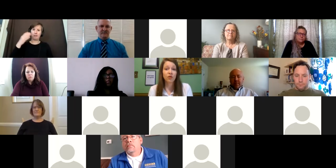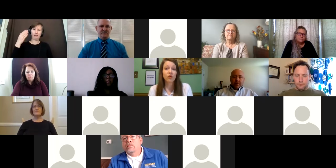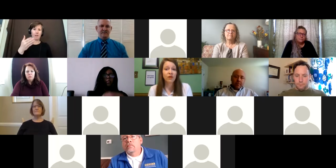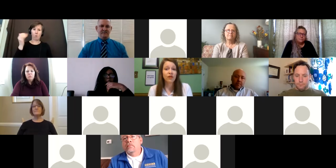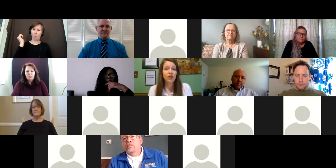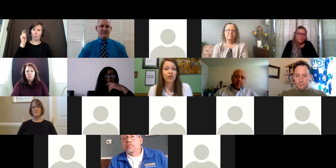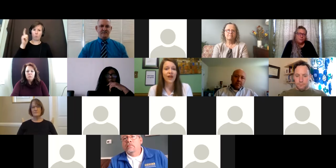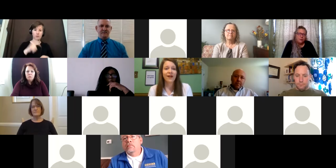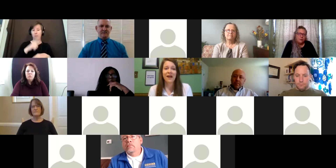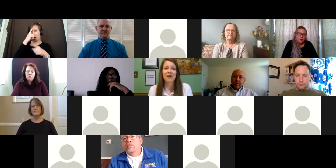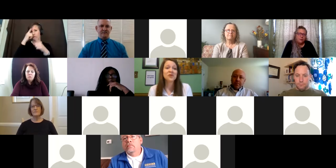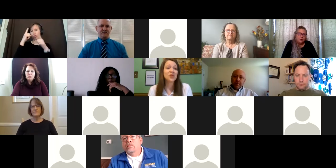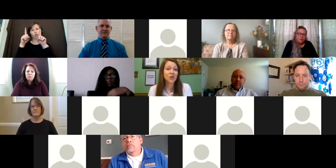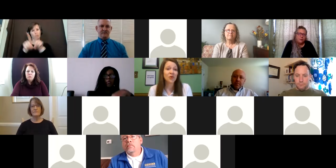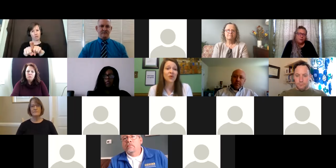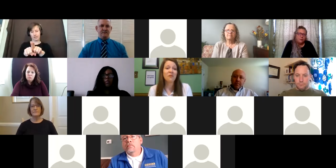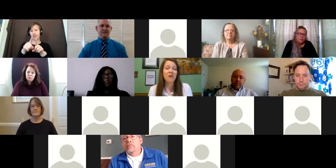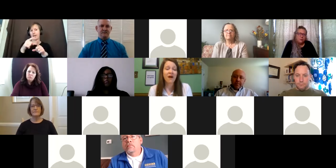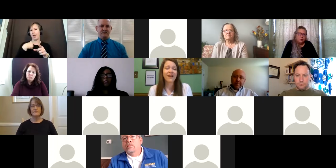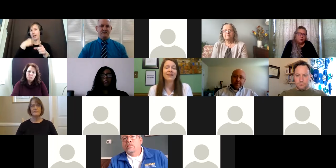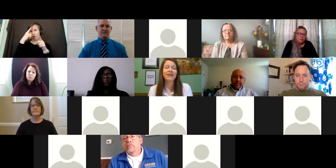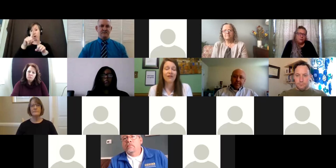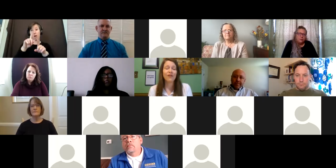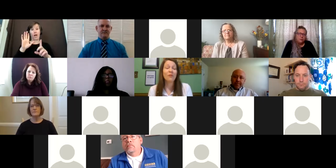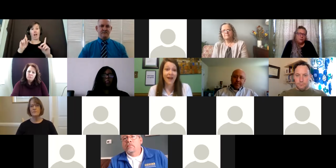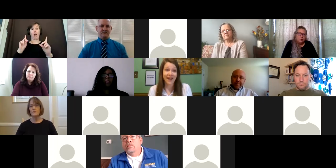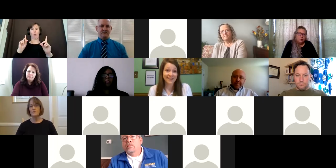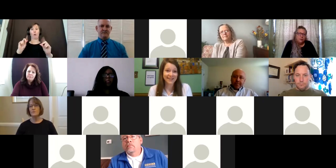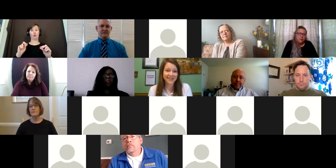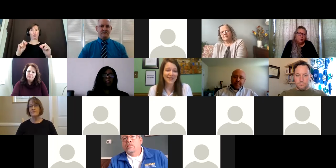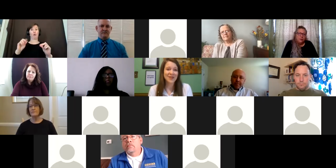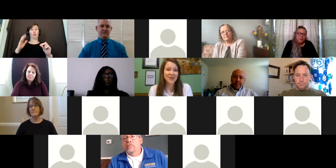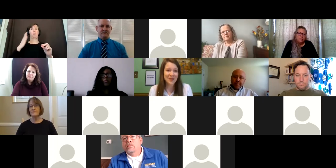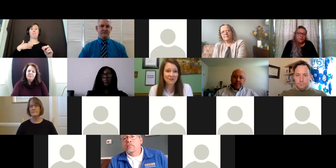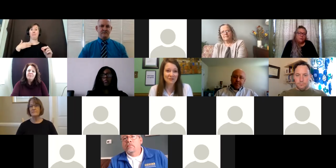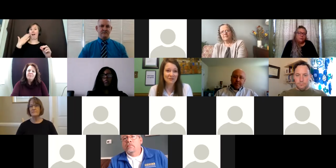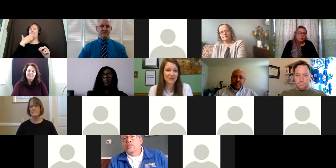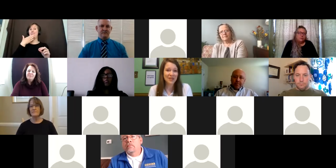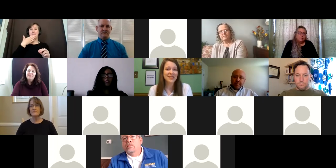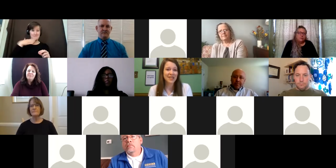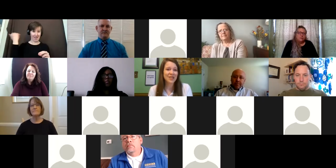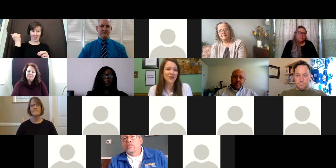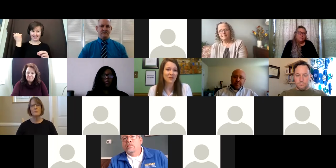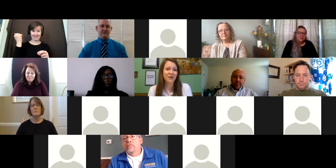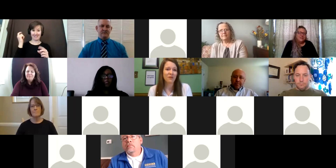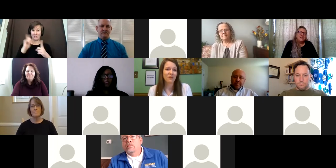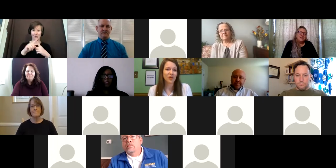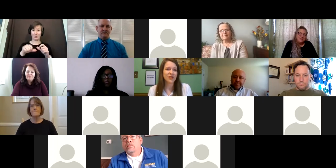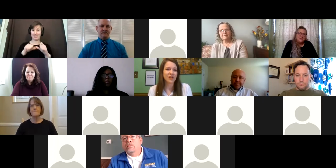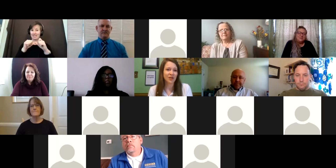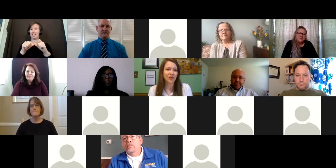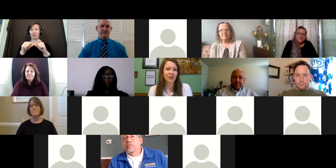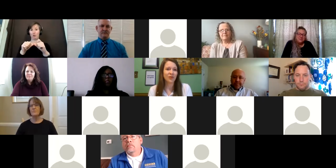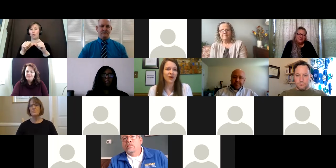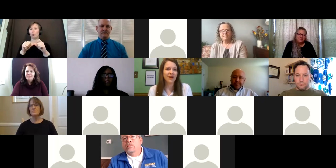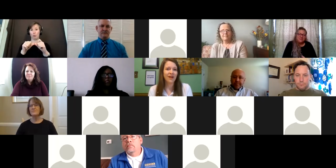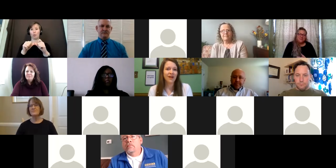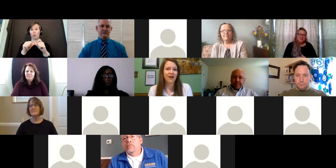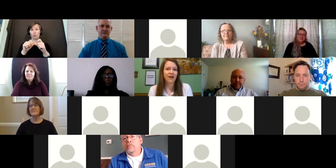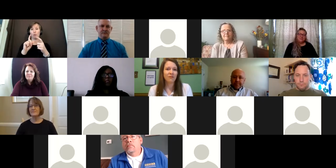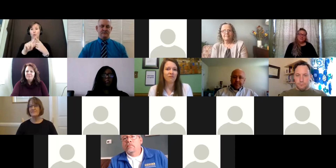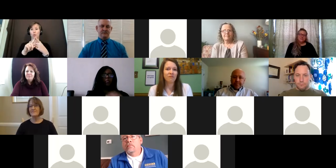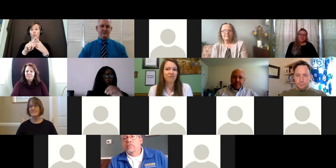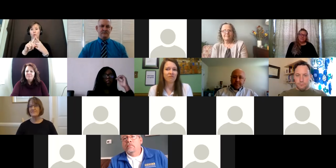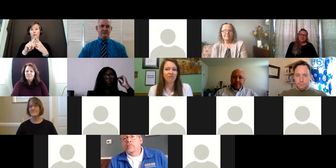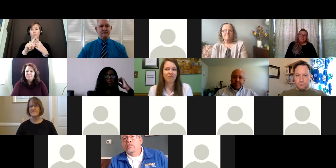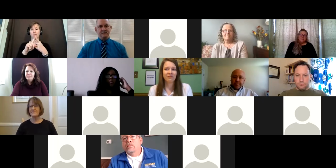I agree with you, and I will do my level best to continue to be a person who